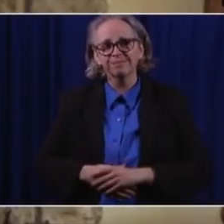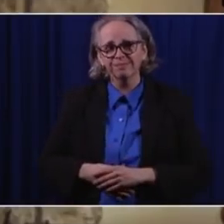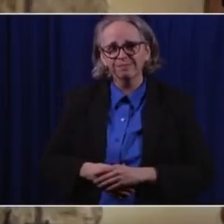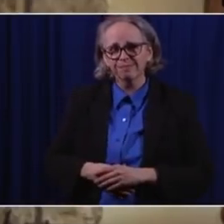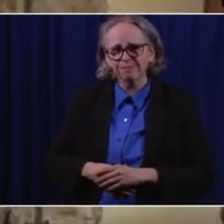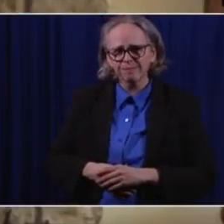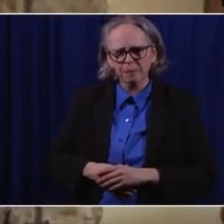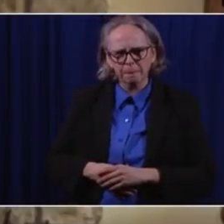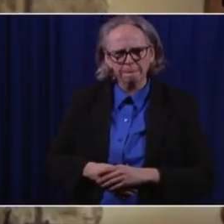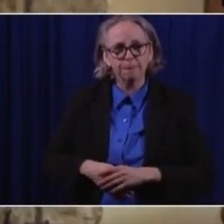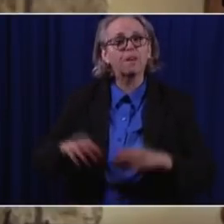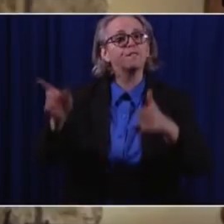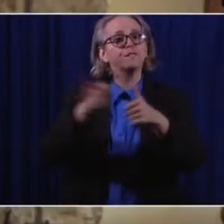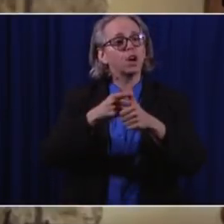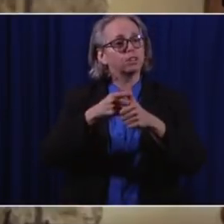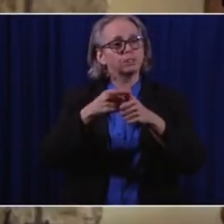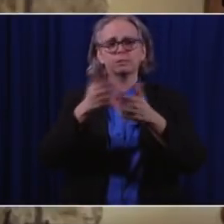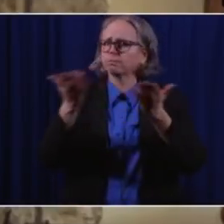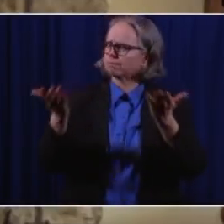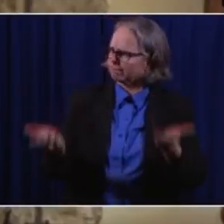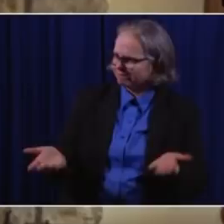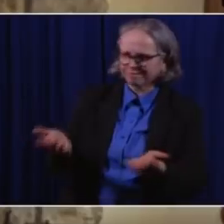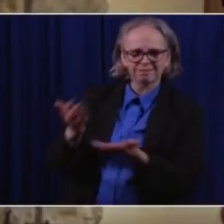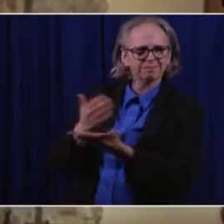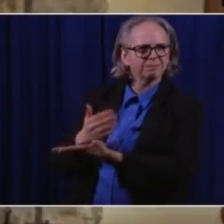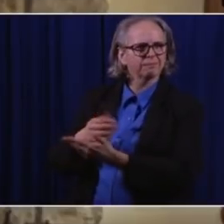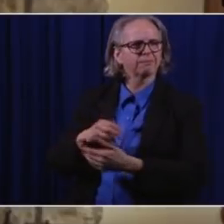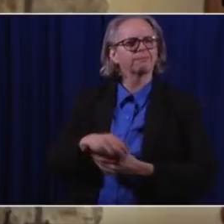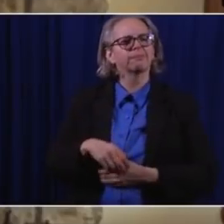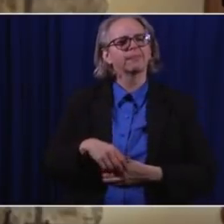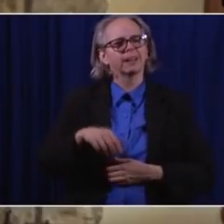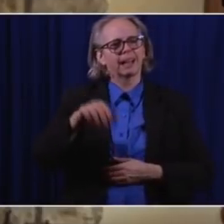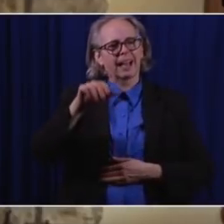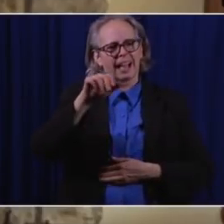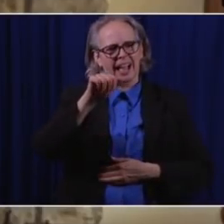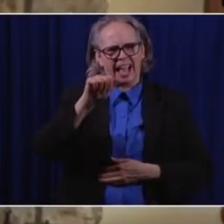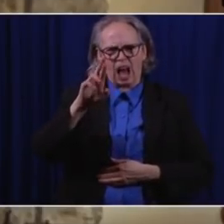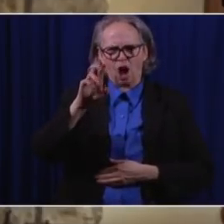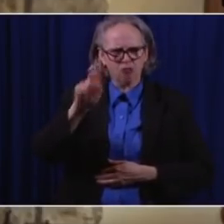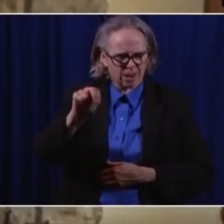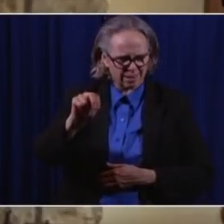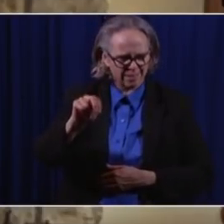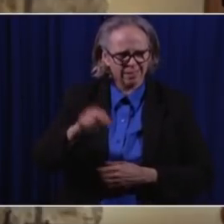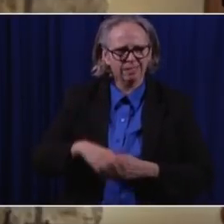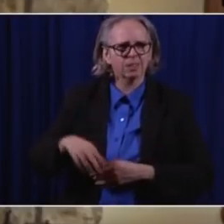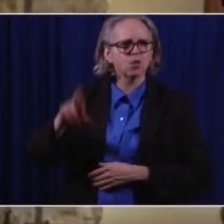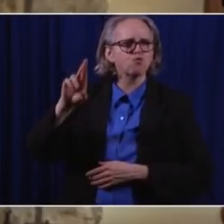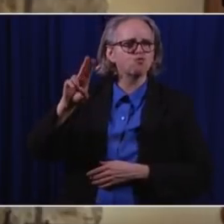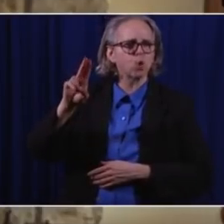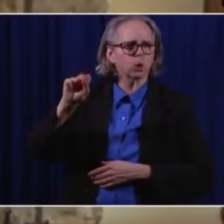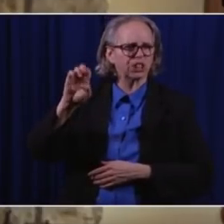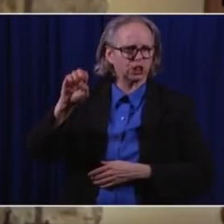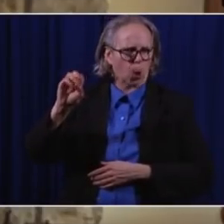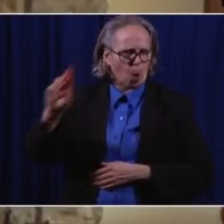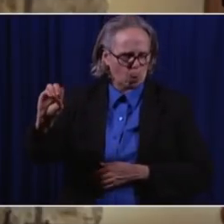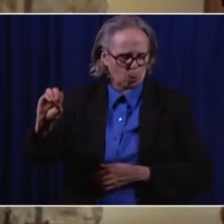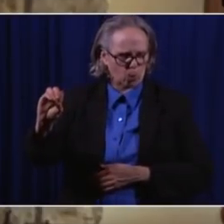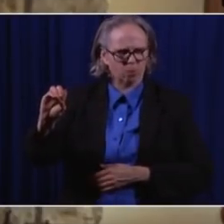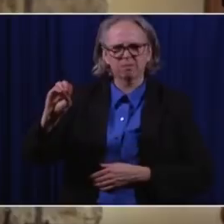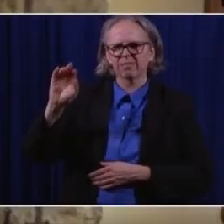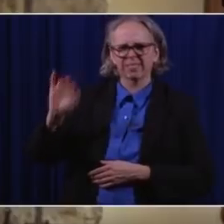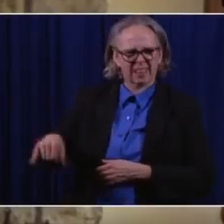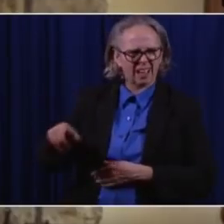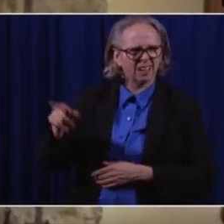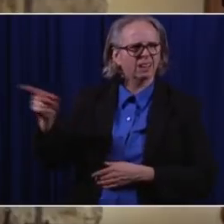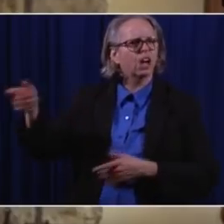Let me start with Aaron Russo. Let me introduce Aaron Russo, who is Director of Clinical